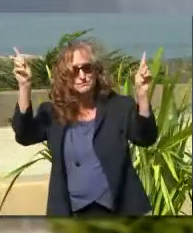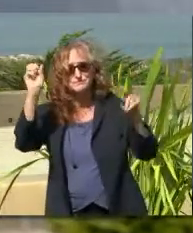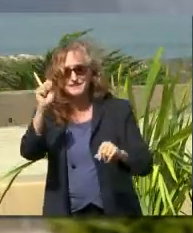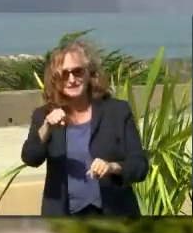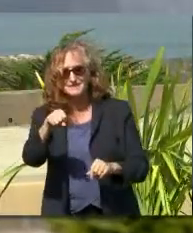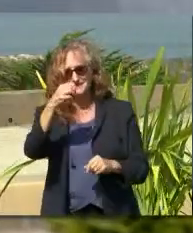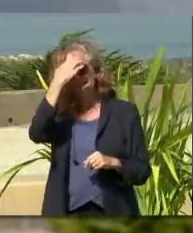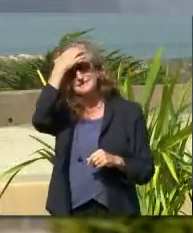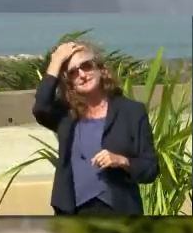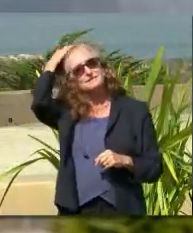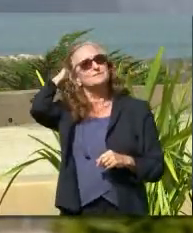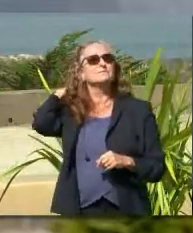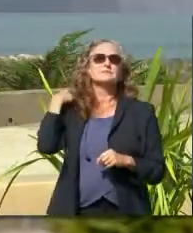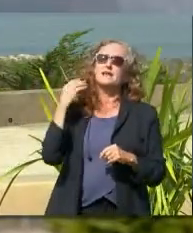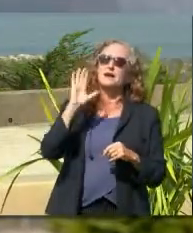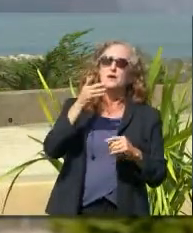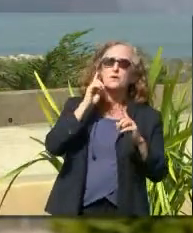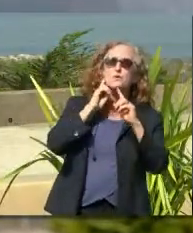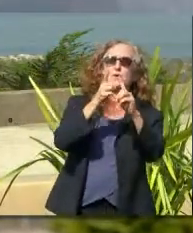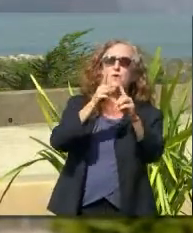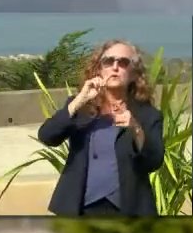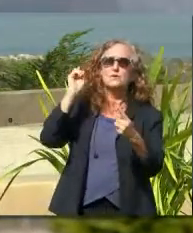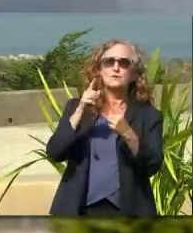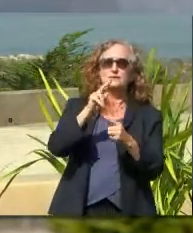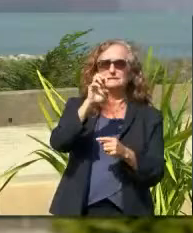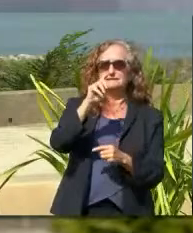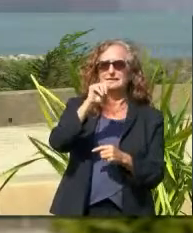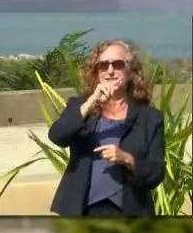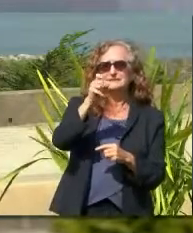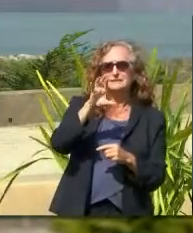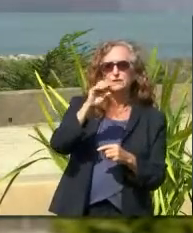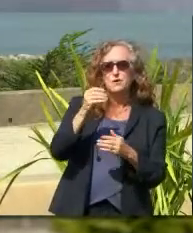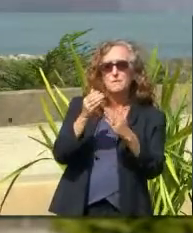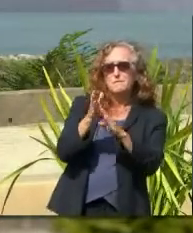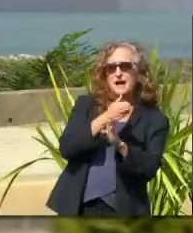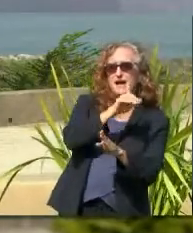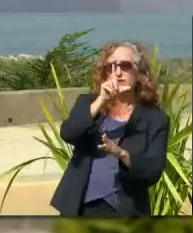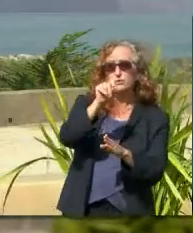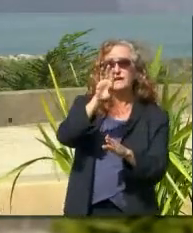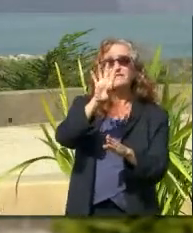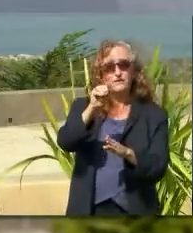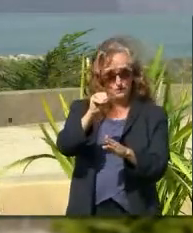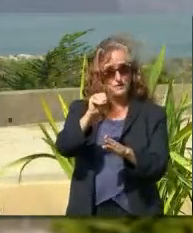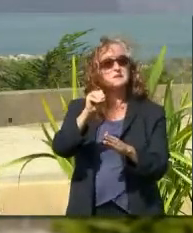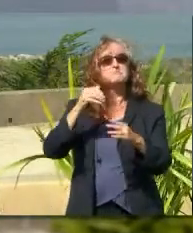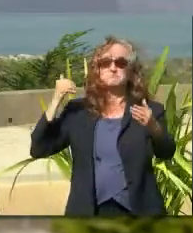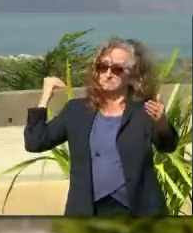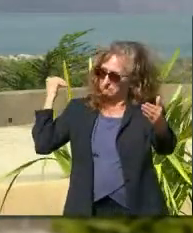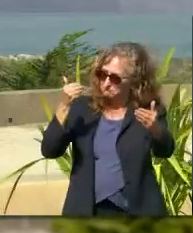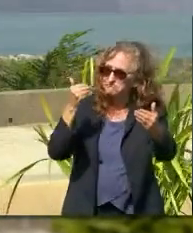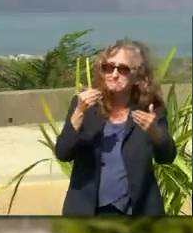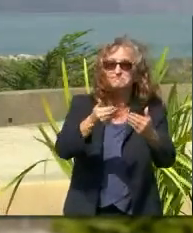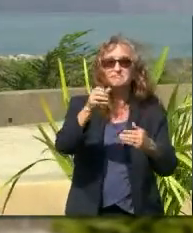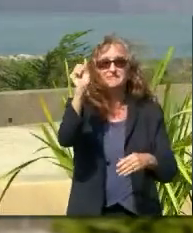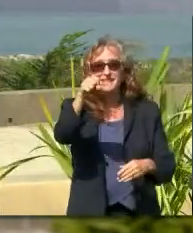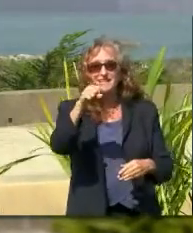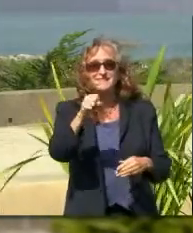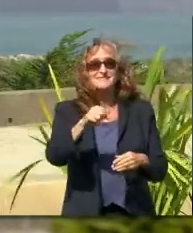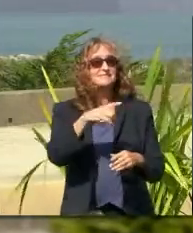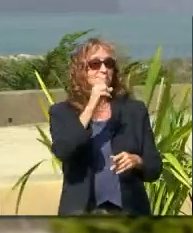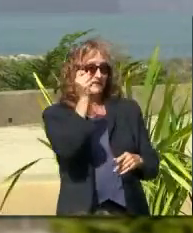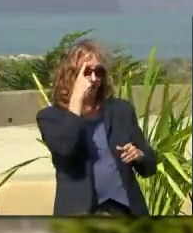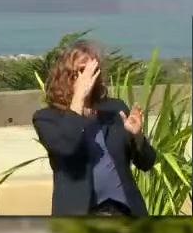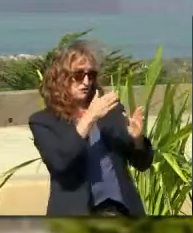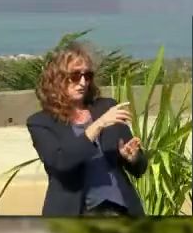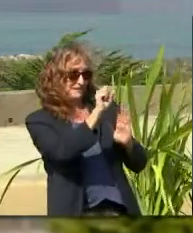And our goal of getting to net zero emissions by 2040 is well on its way. And Governor, I know the state of California